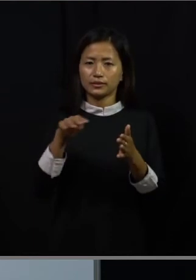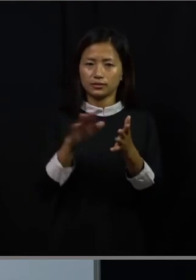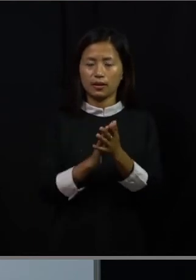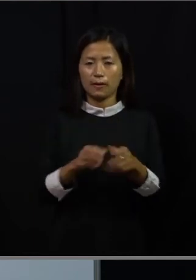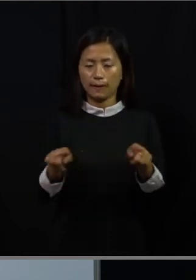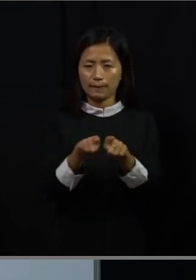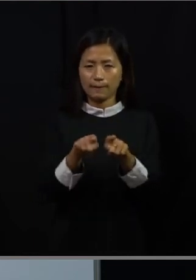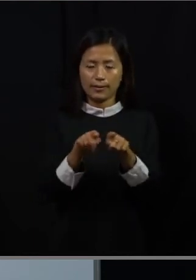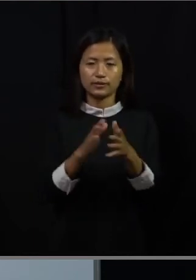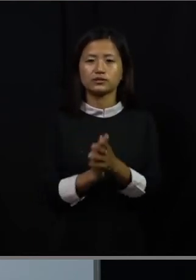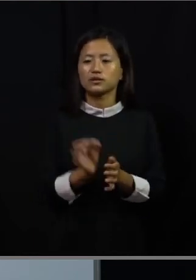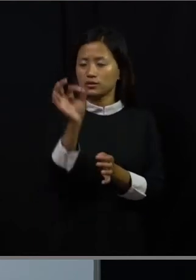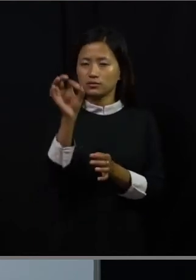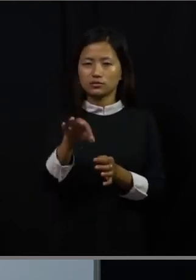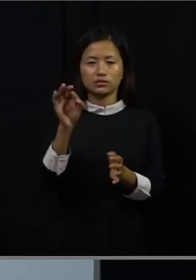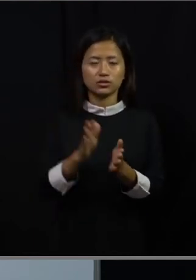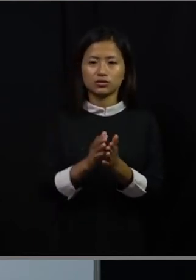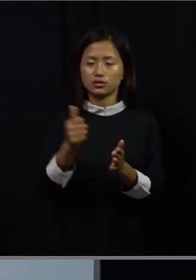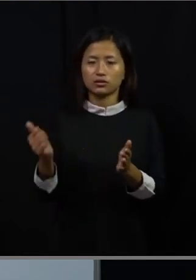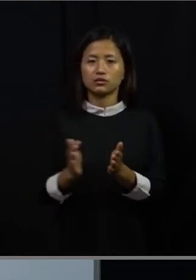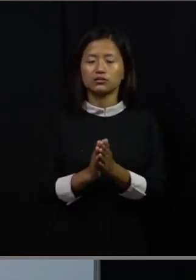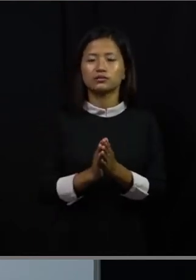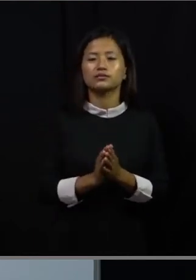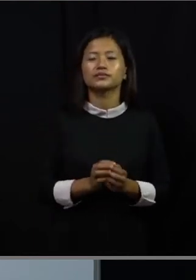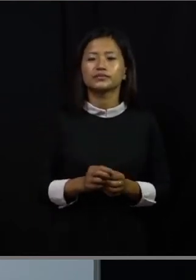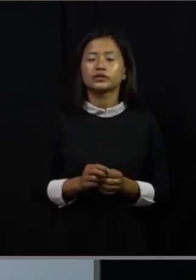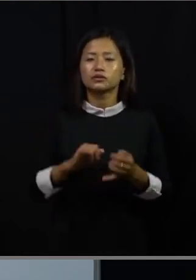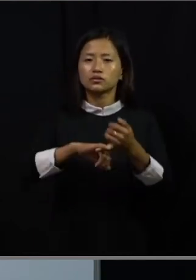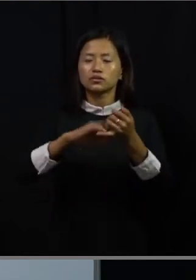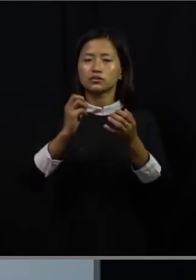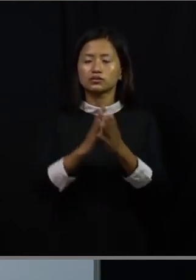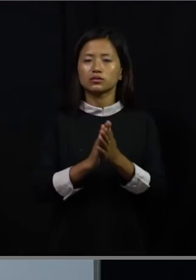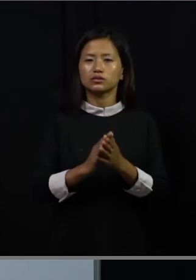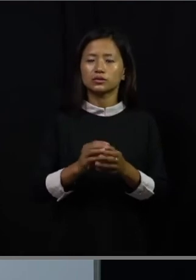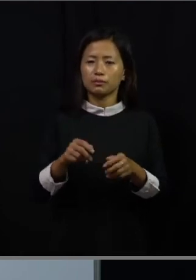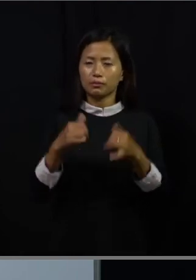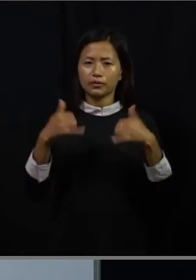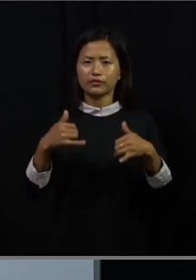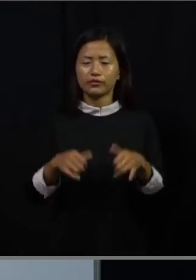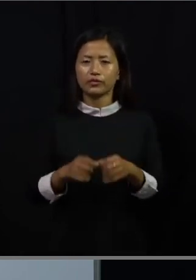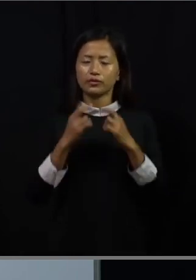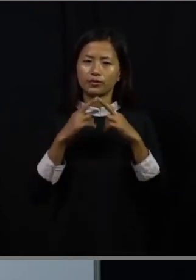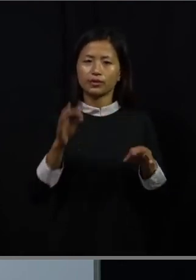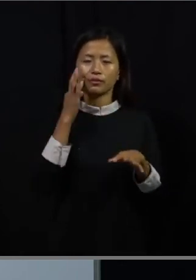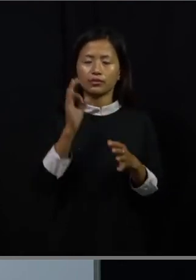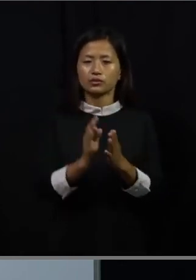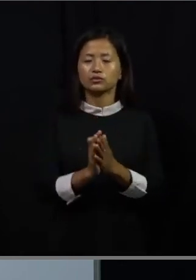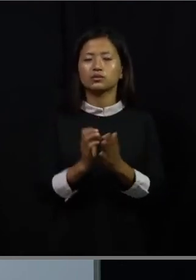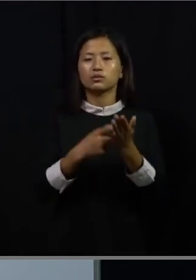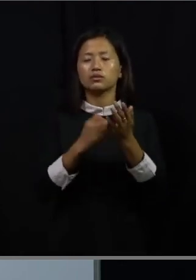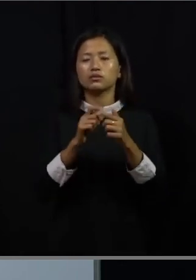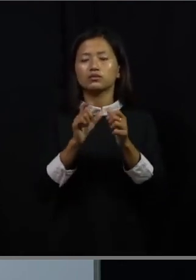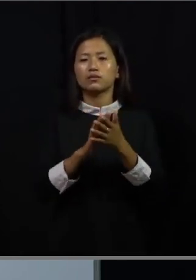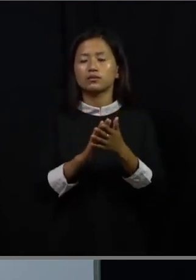closely related to each other. Why? Because sociology plays a very important role in economics. Economics do the same